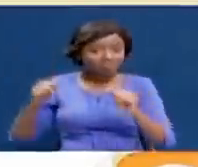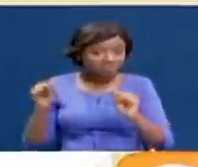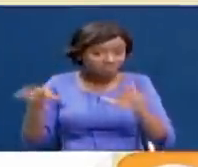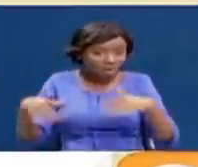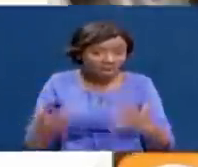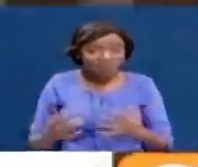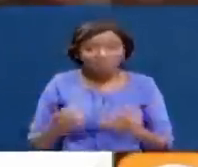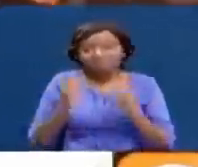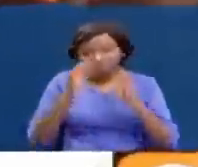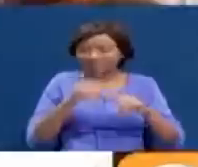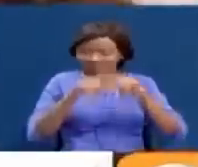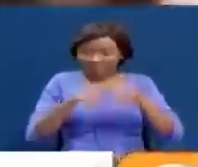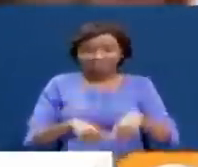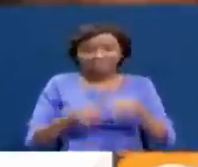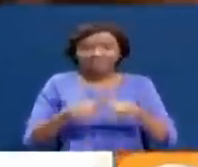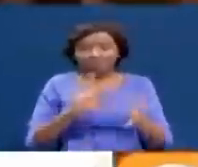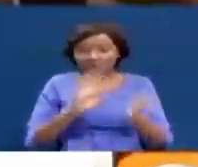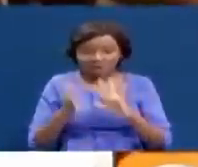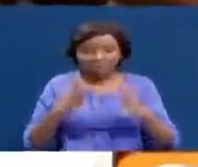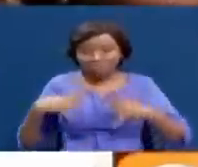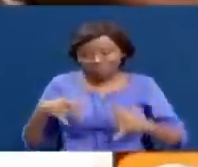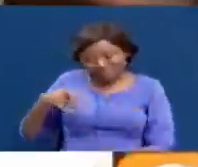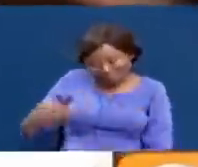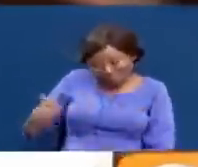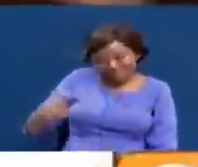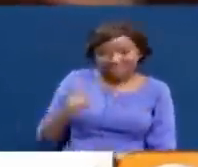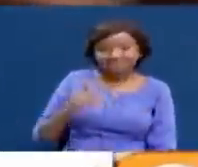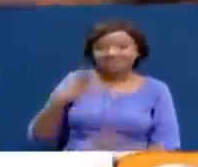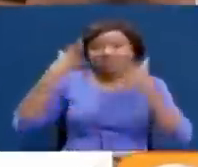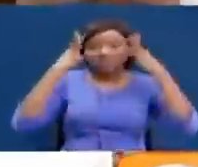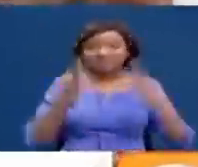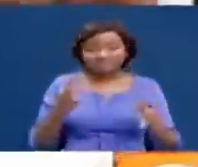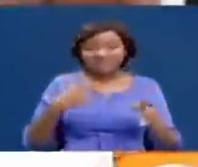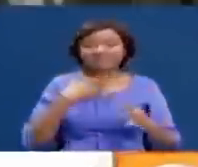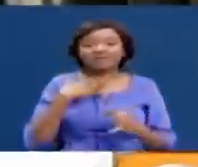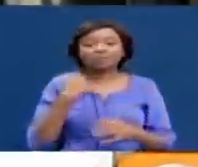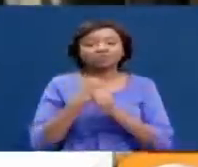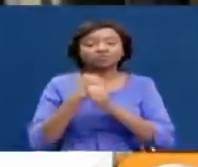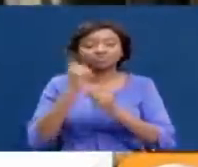Town will be highly dependent on how residents of this neighborhood behave